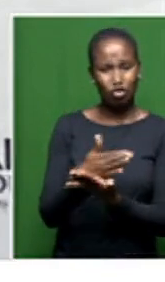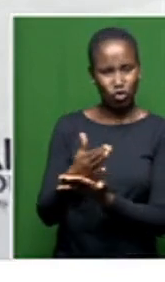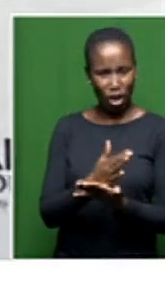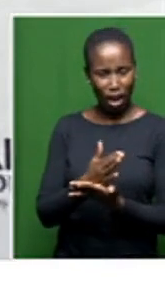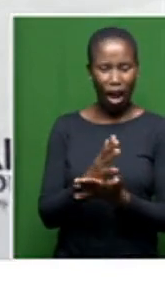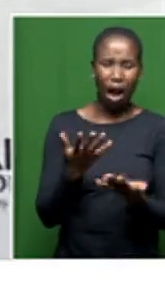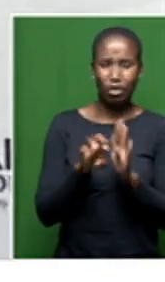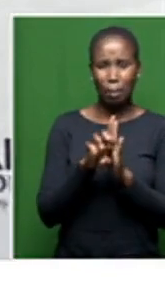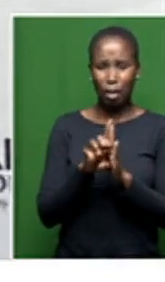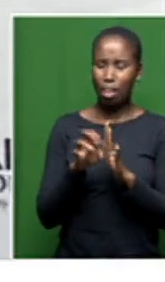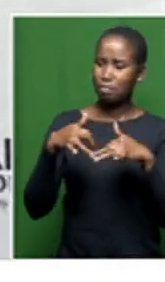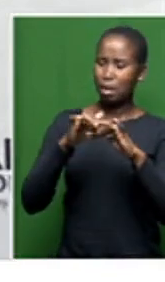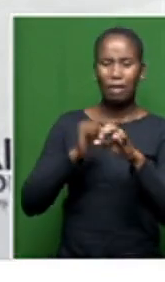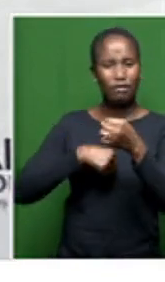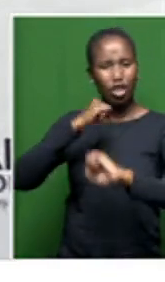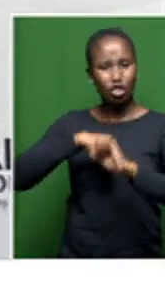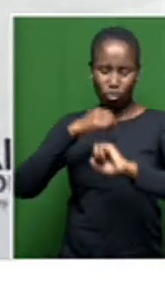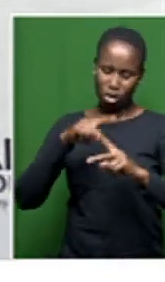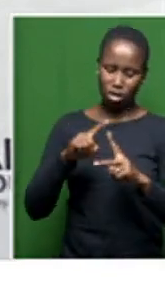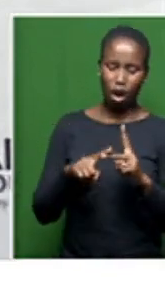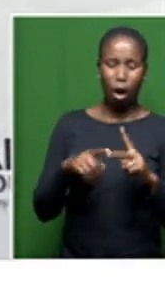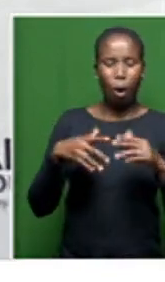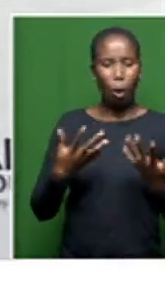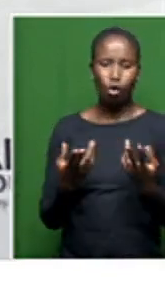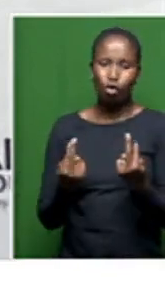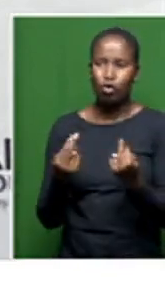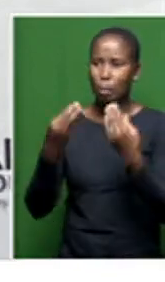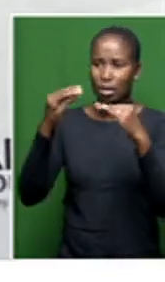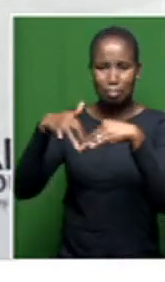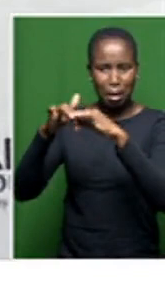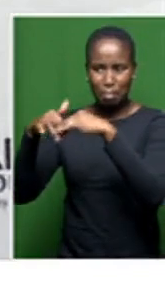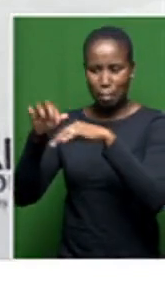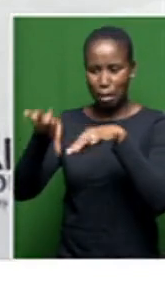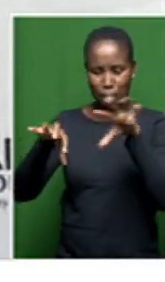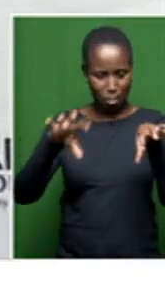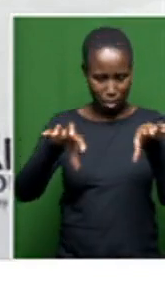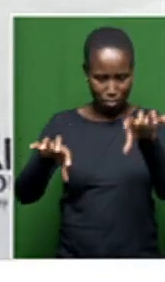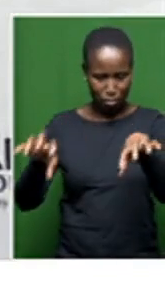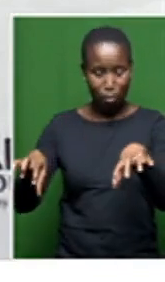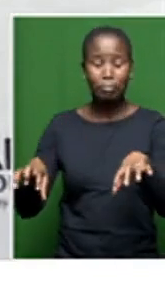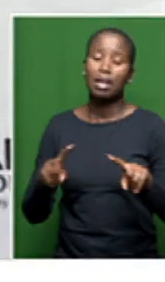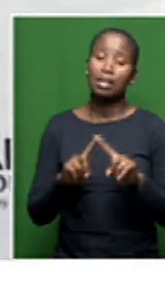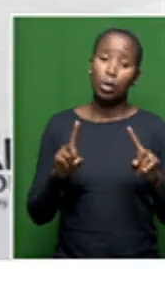factory, opening up a new line of production. For some of them, a number of them, we